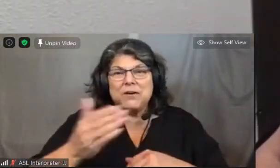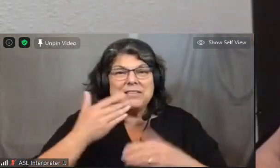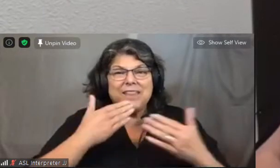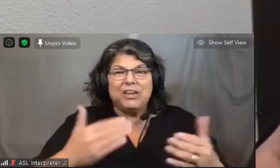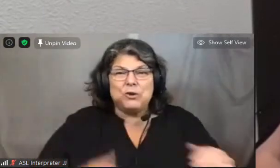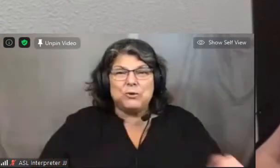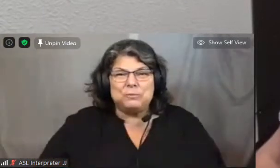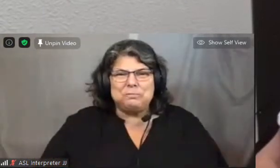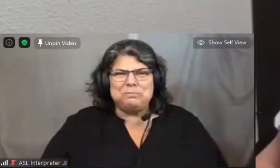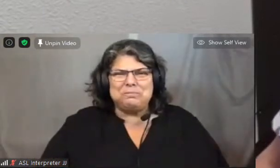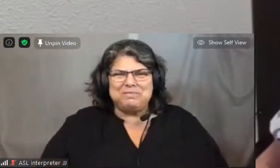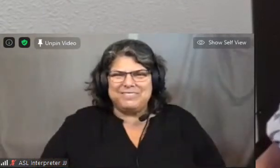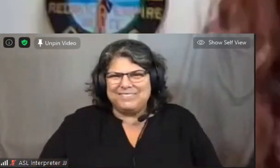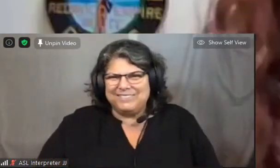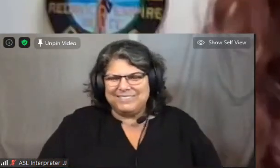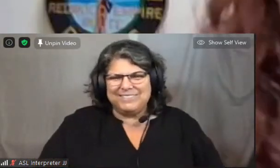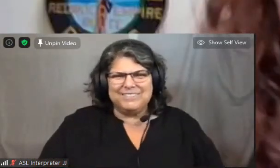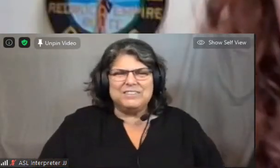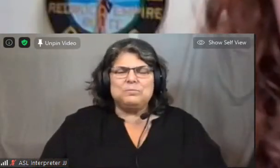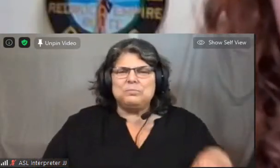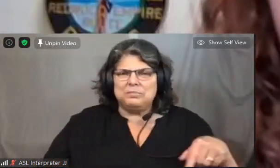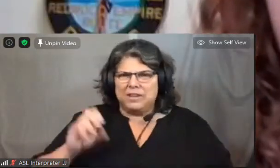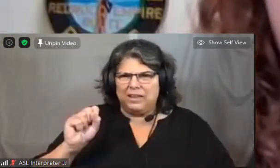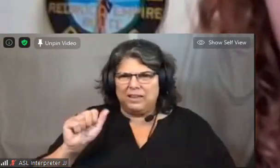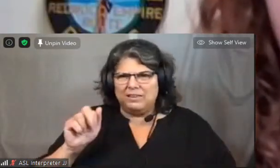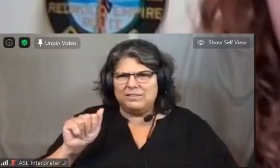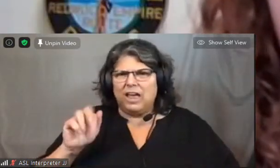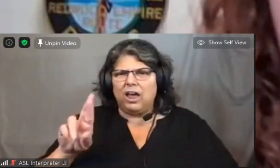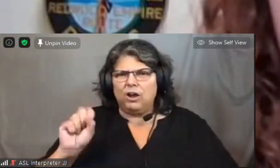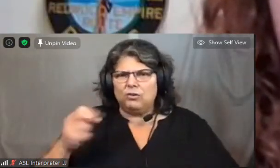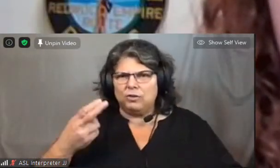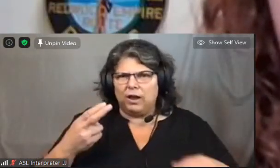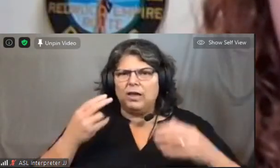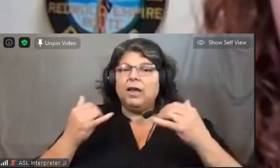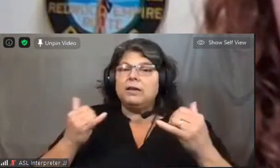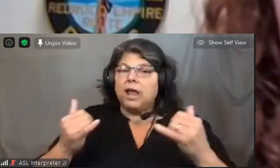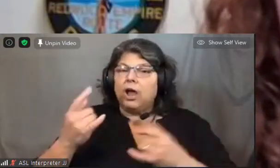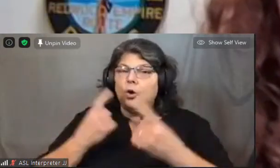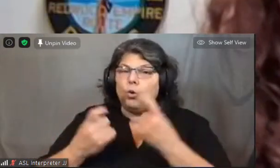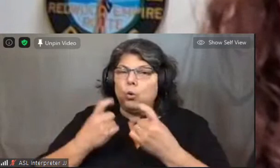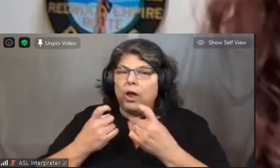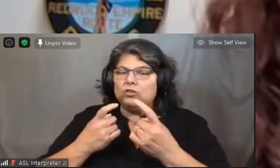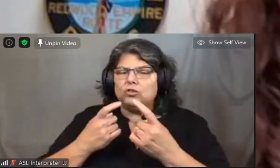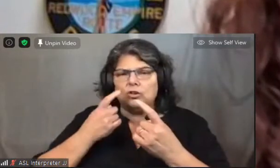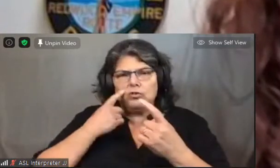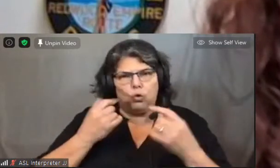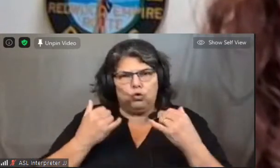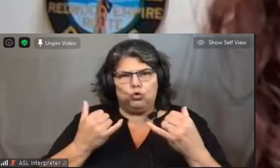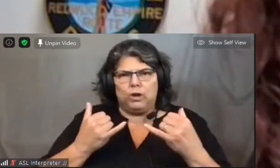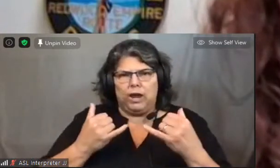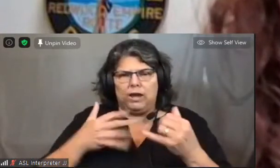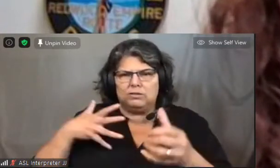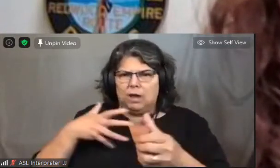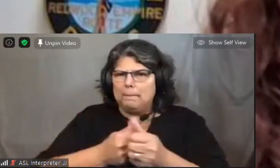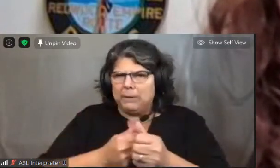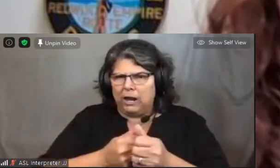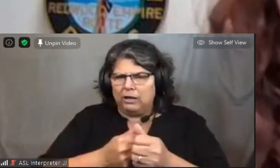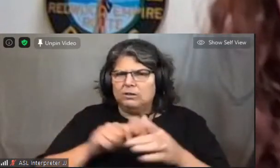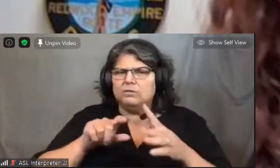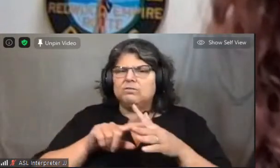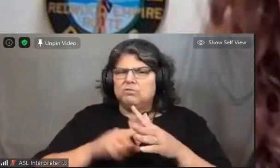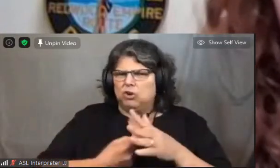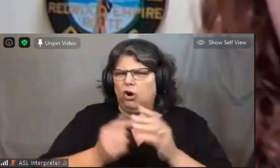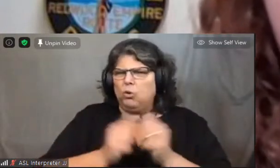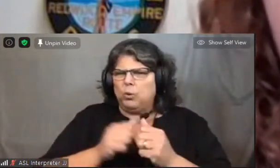you. So now we're going to move on to our questions section of today's update. We'll start with our media